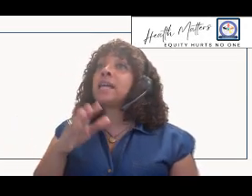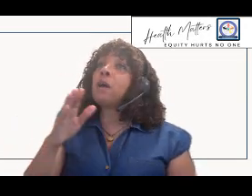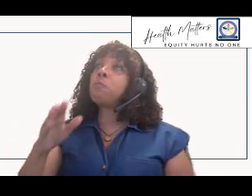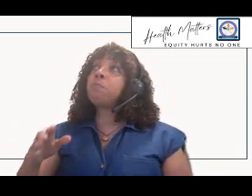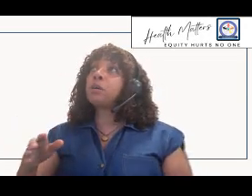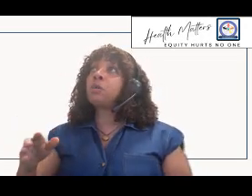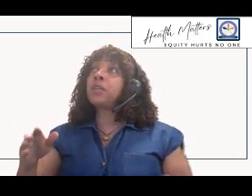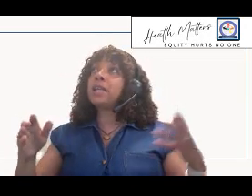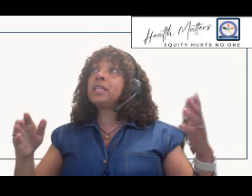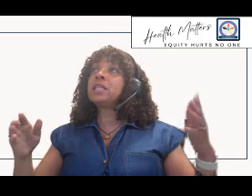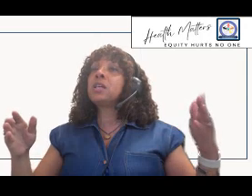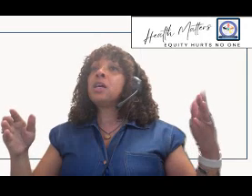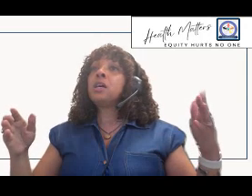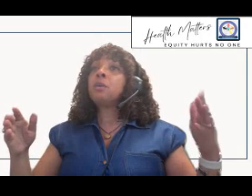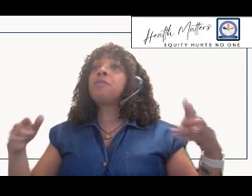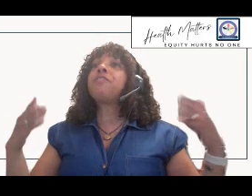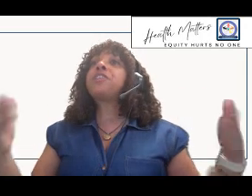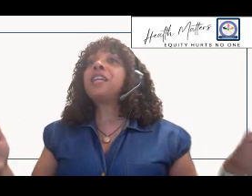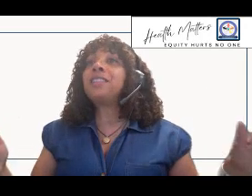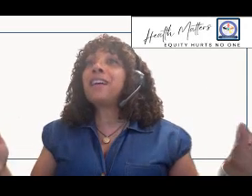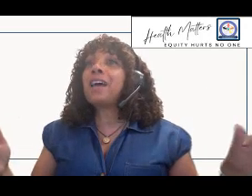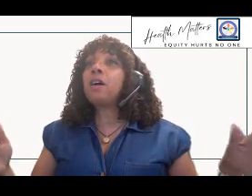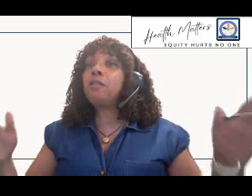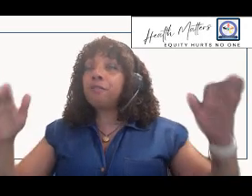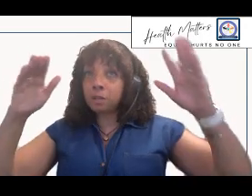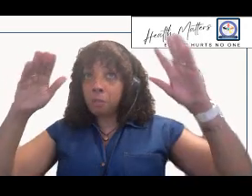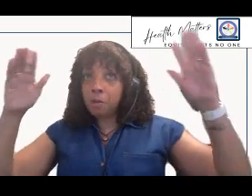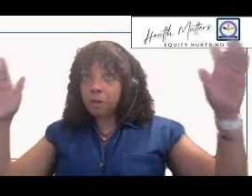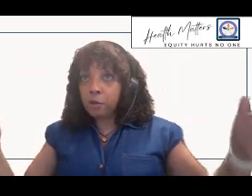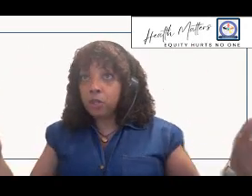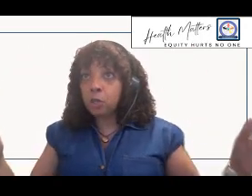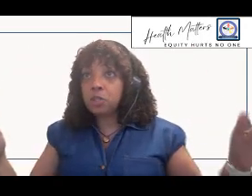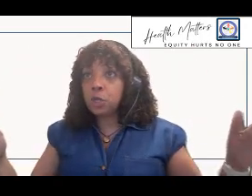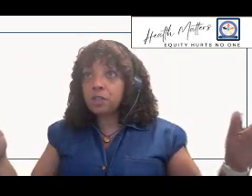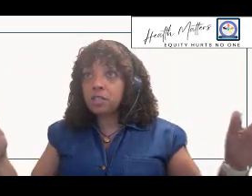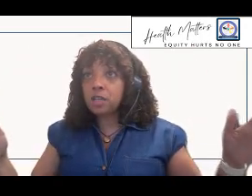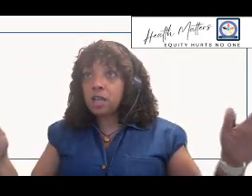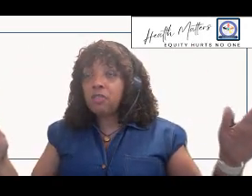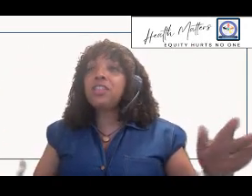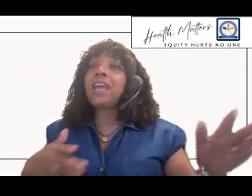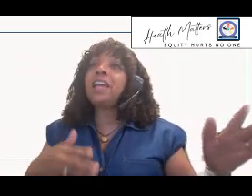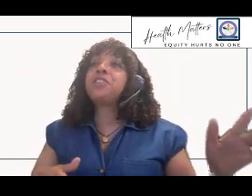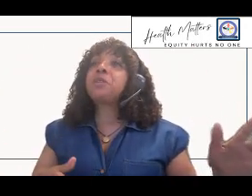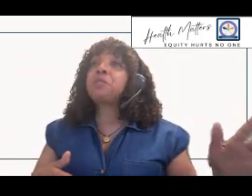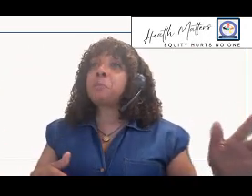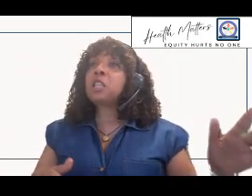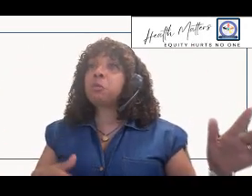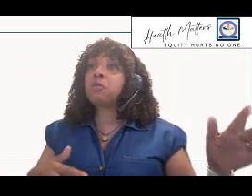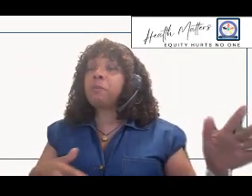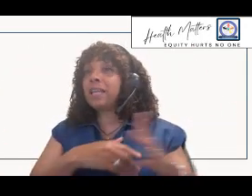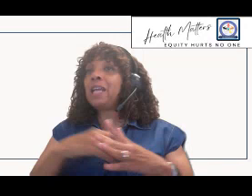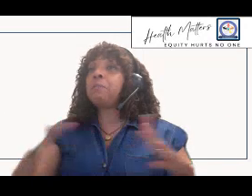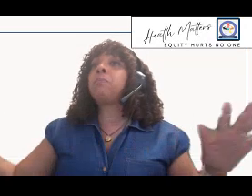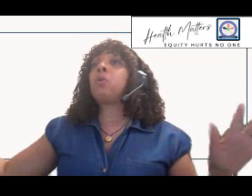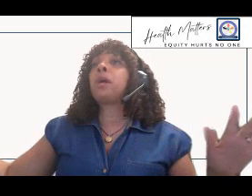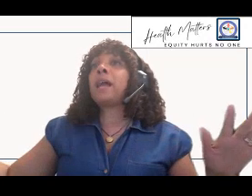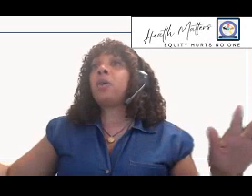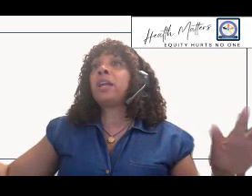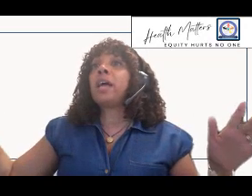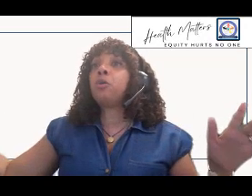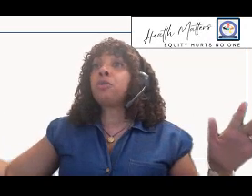494 is that bill that is provisioning that of the Department of Health and Human Service, that the agency responsible for Medicaid